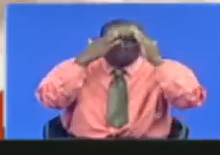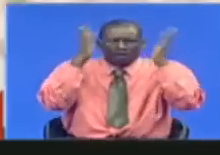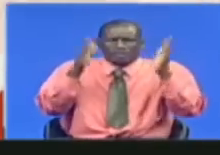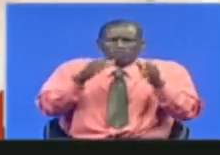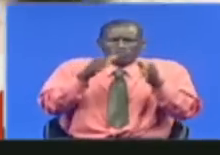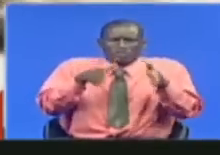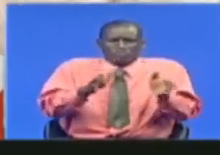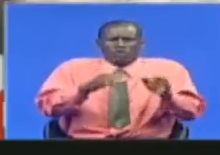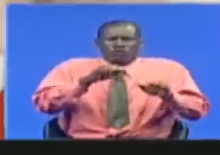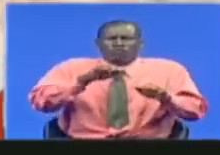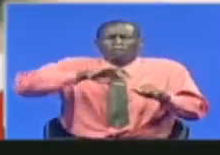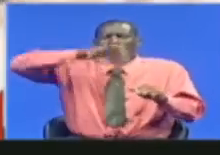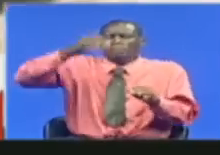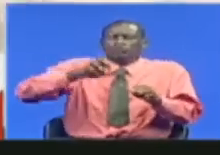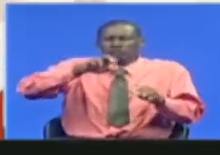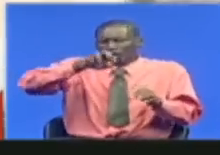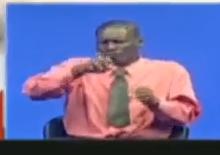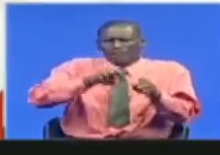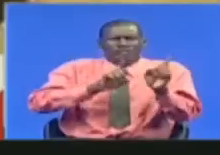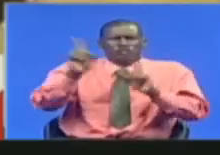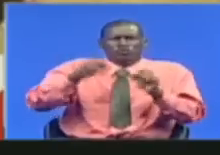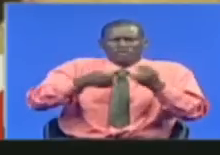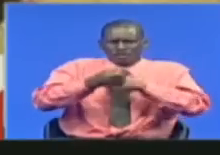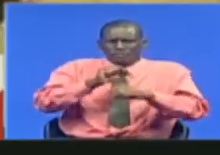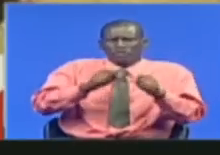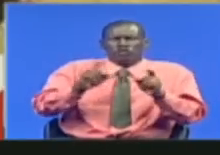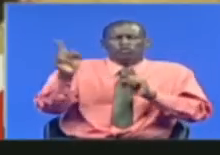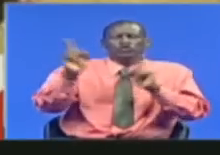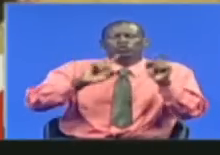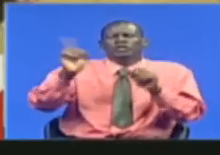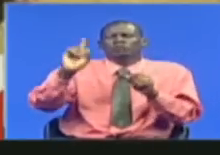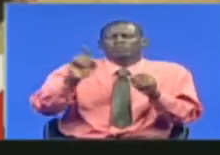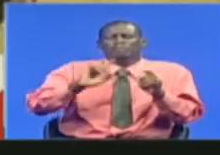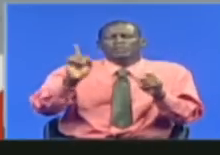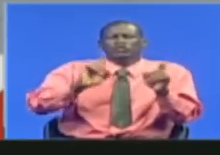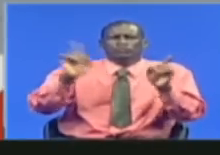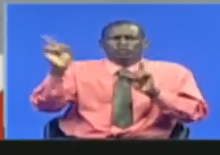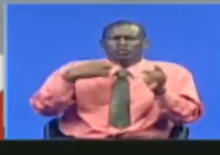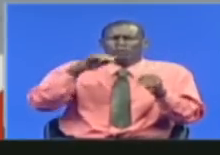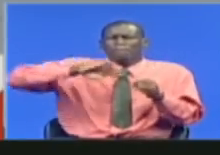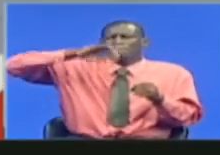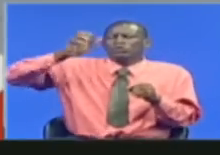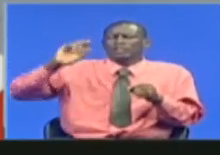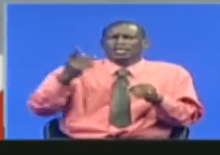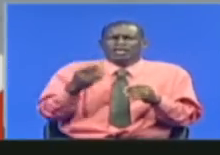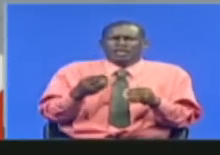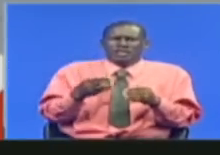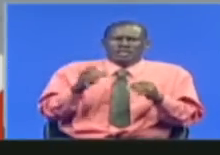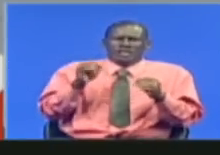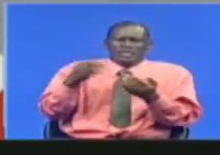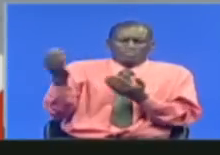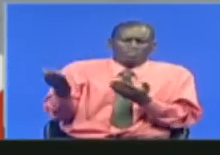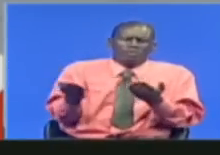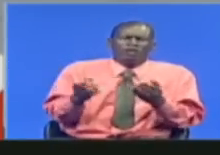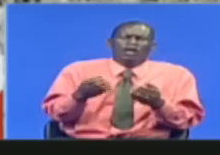of mountaineering as a tourist activity. According to the Tourism Ministry of Tourism, Mount Kenya only managed to attract 16,000 visitors